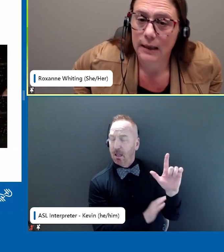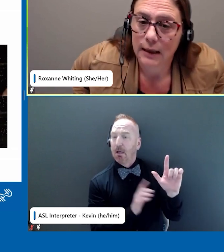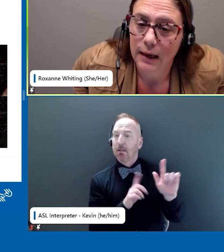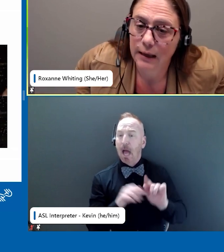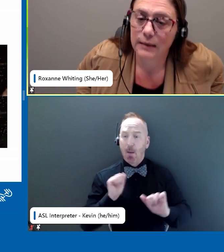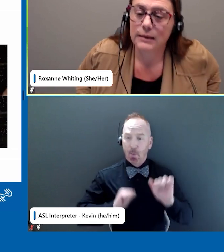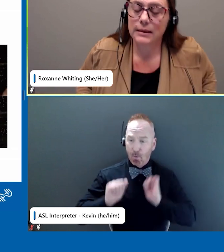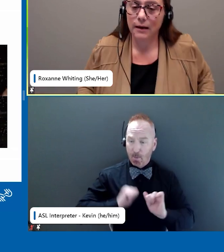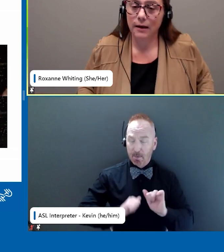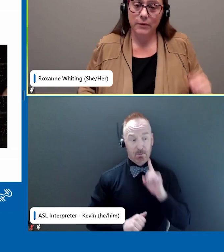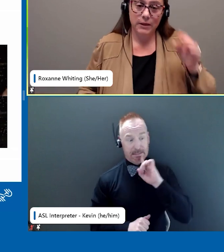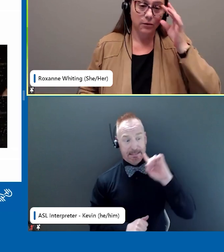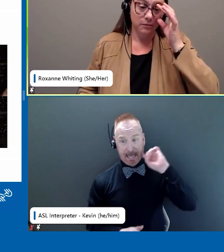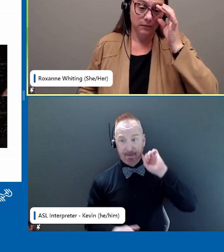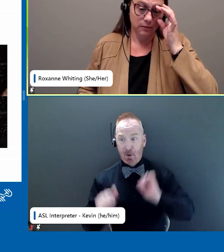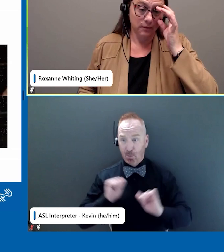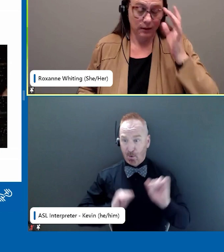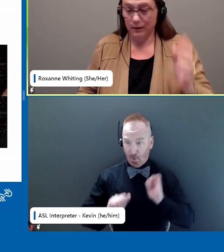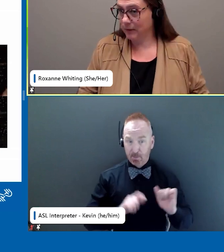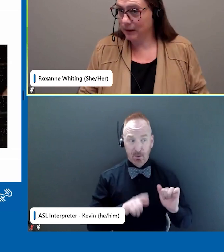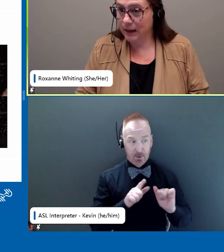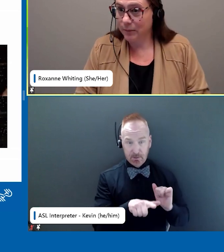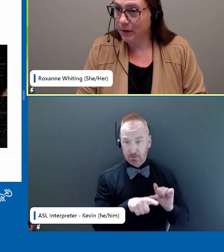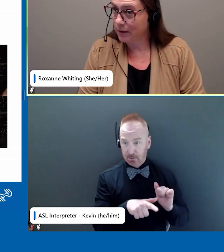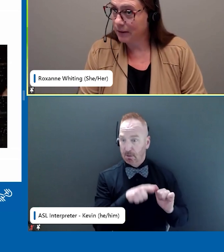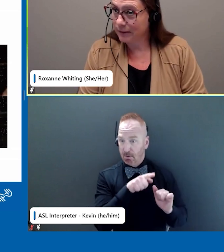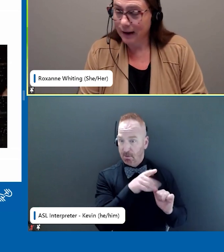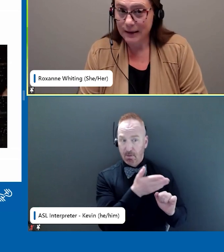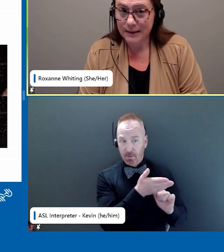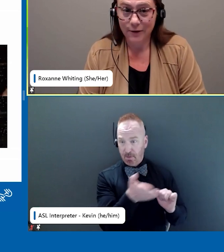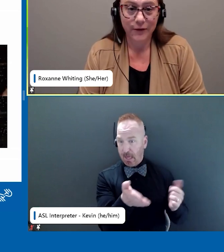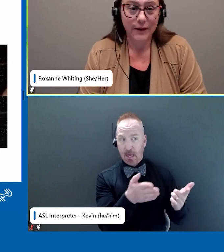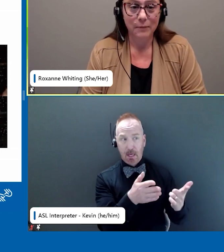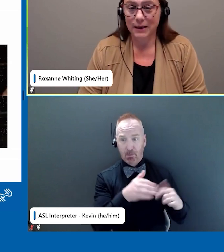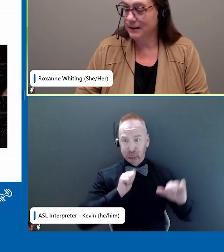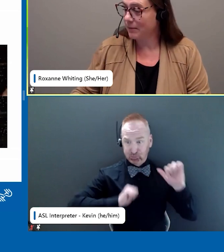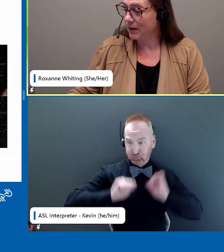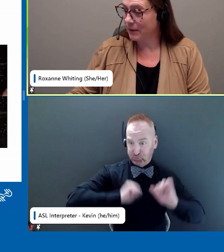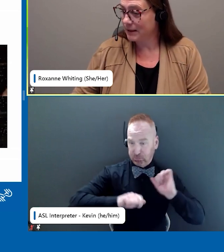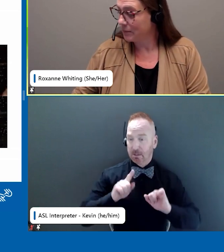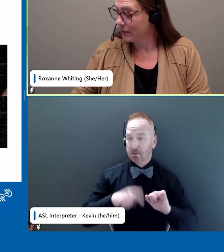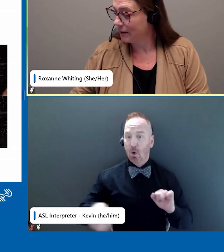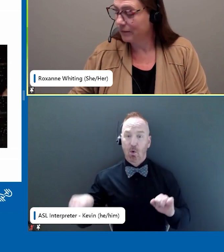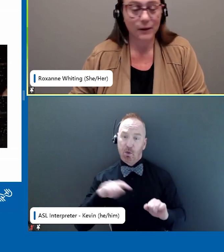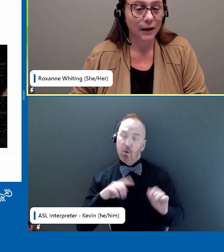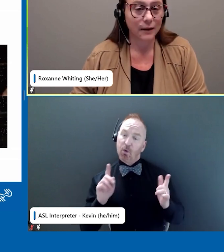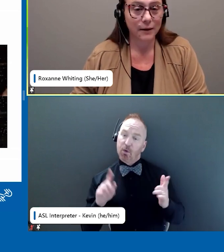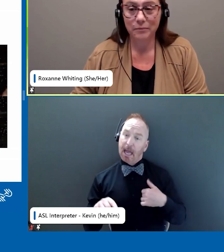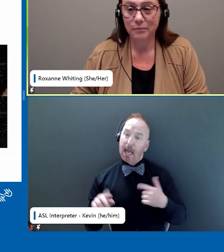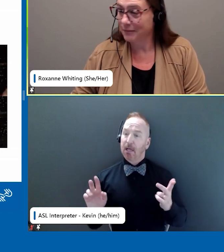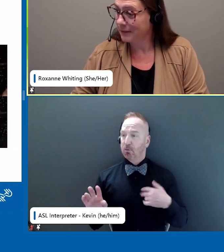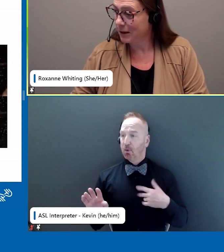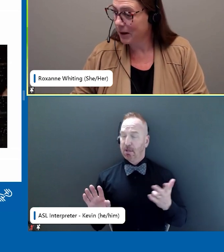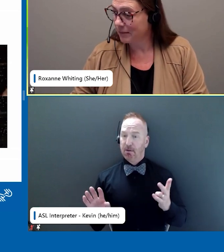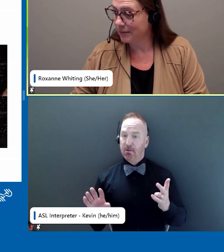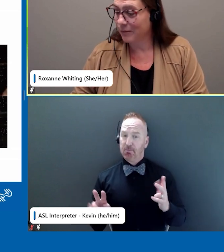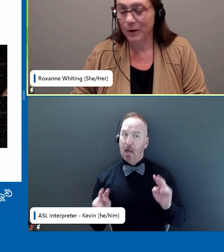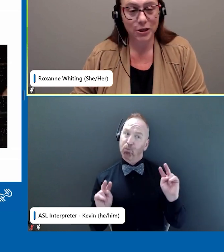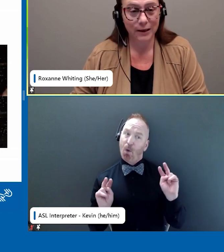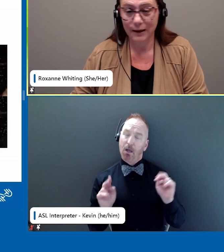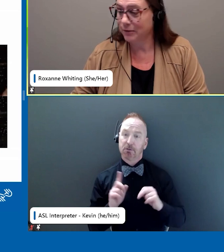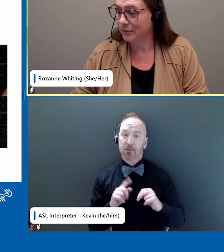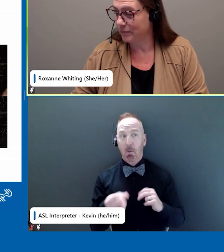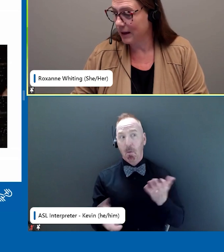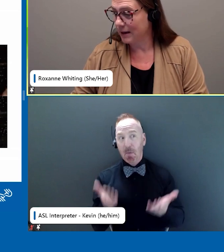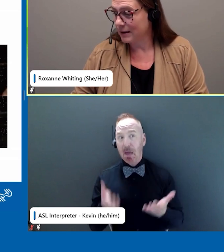performers. And so keep your eyes out for that, because that might be something that you might want